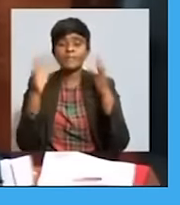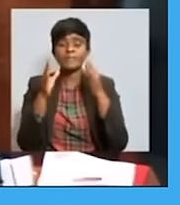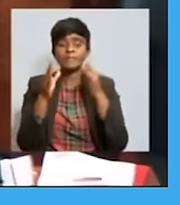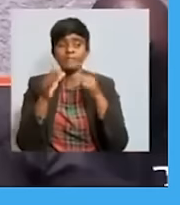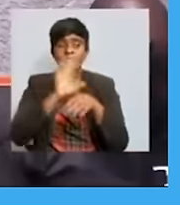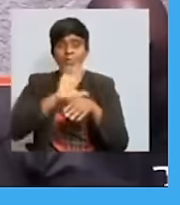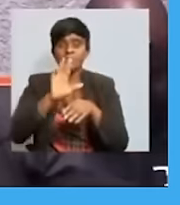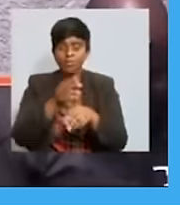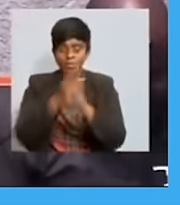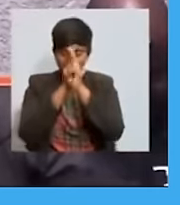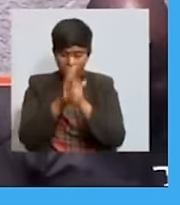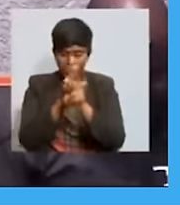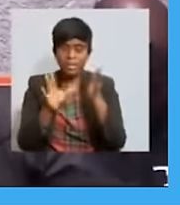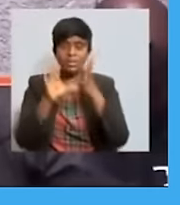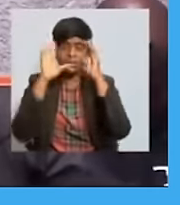Your Honour, the Vice President,